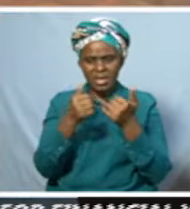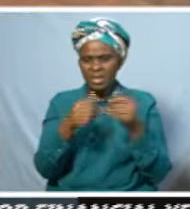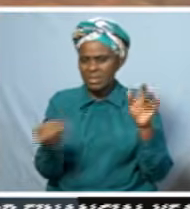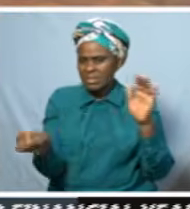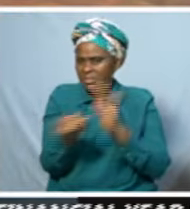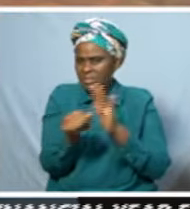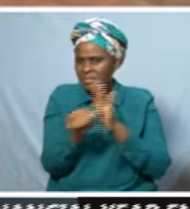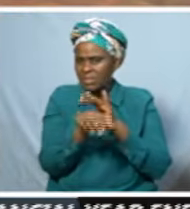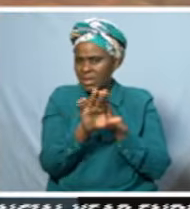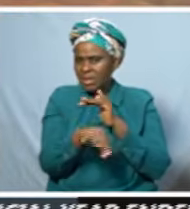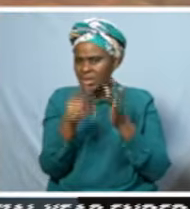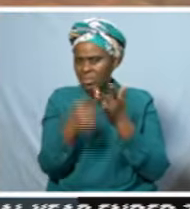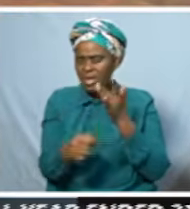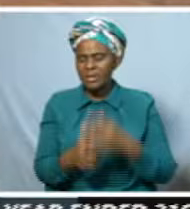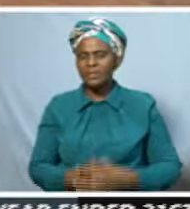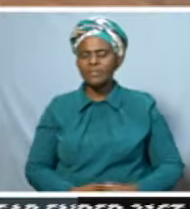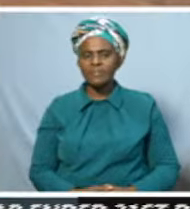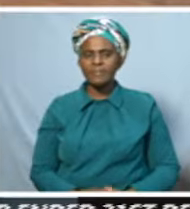under?